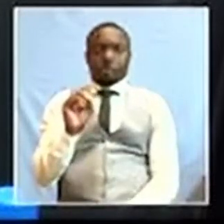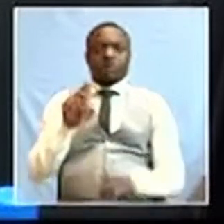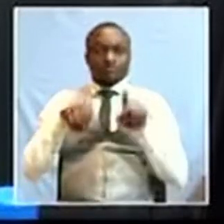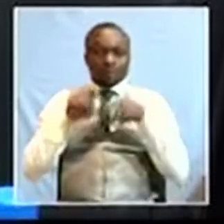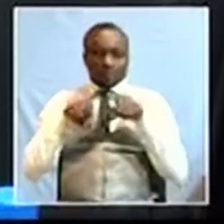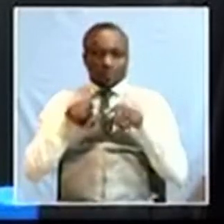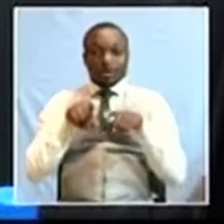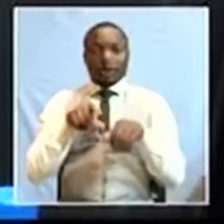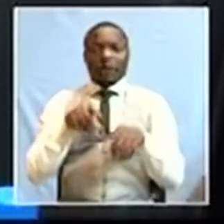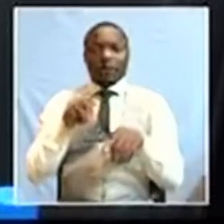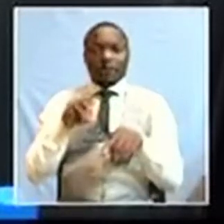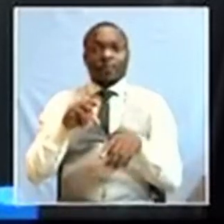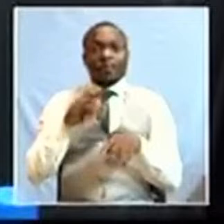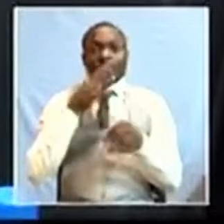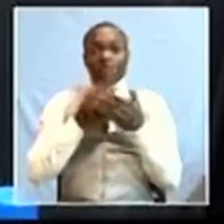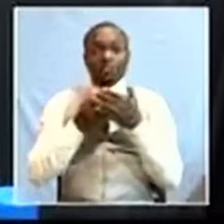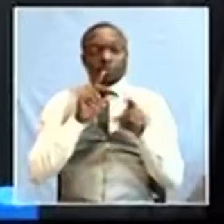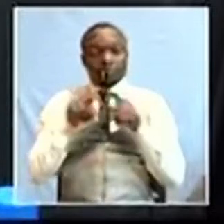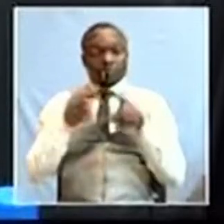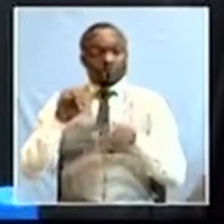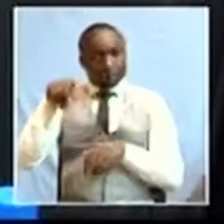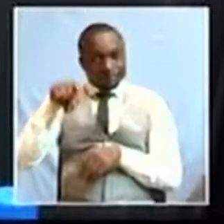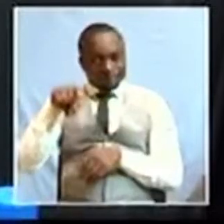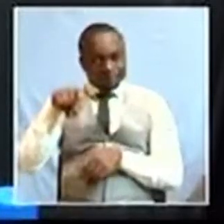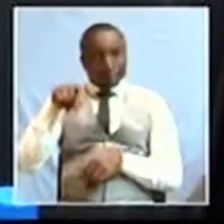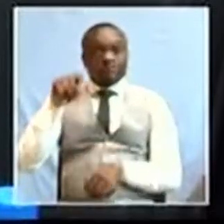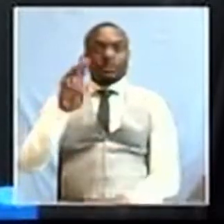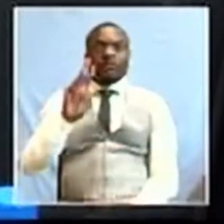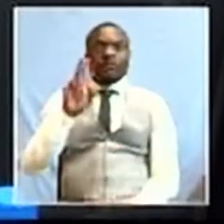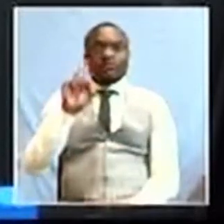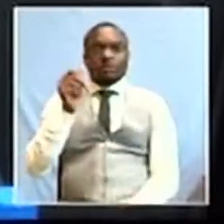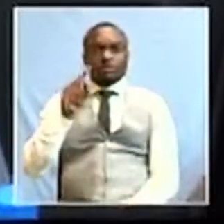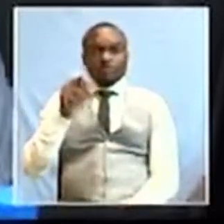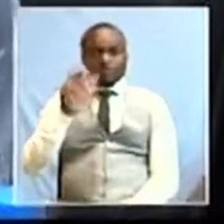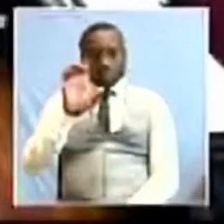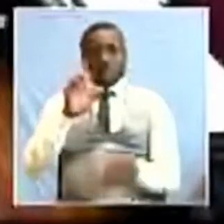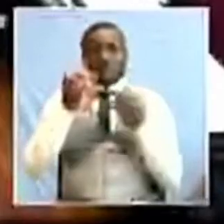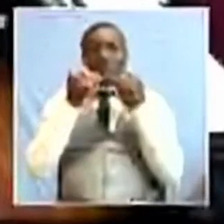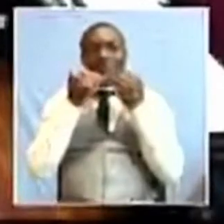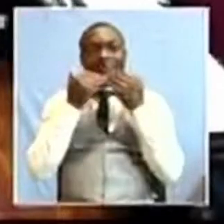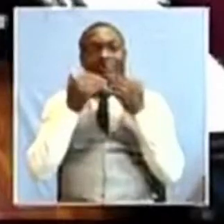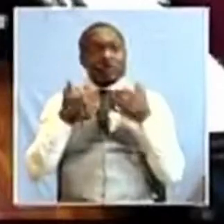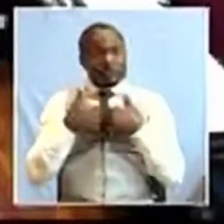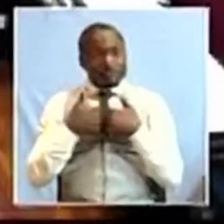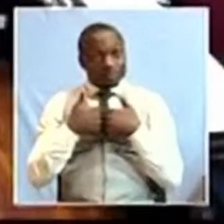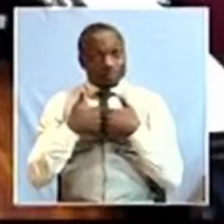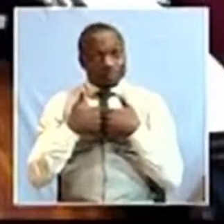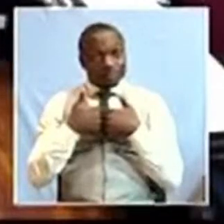good people of Usakile constituency, Kitwe in the Copper Belt. We have